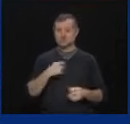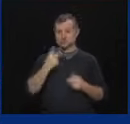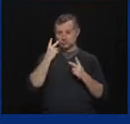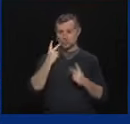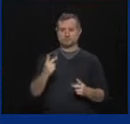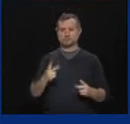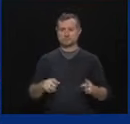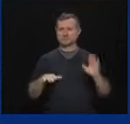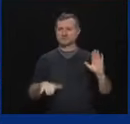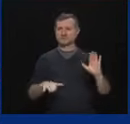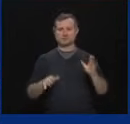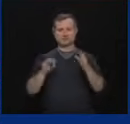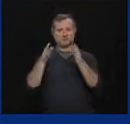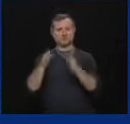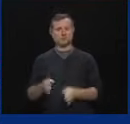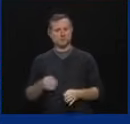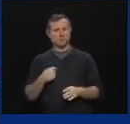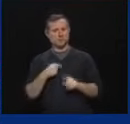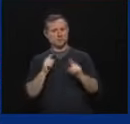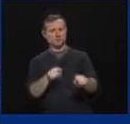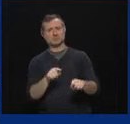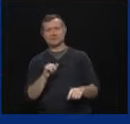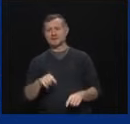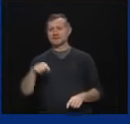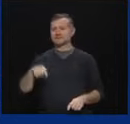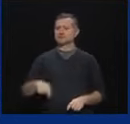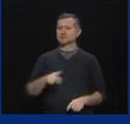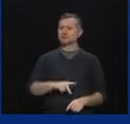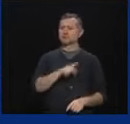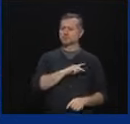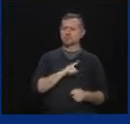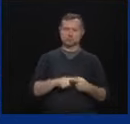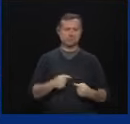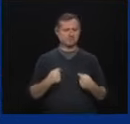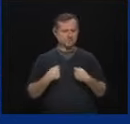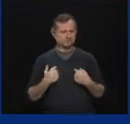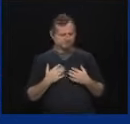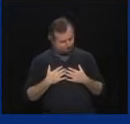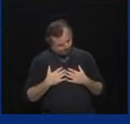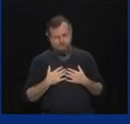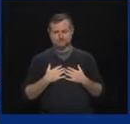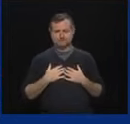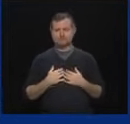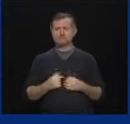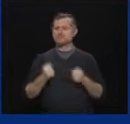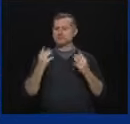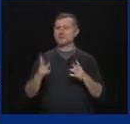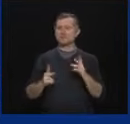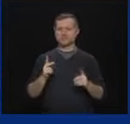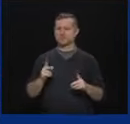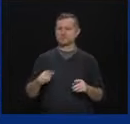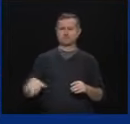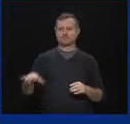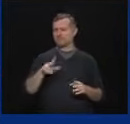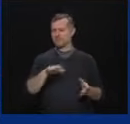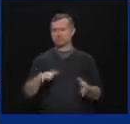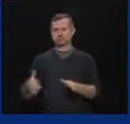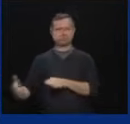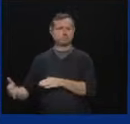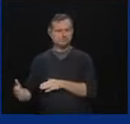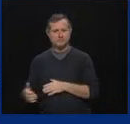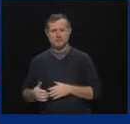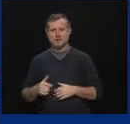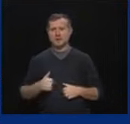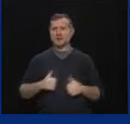person. So this is personal to me, and I know that there were a lot of lives just shattered, destroyed, and the memories still linger, whether you were